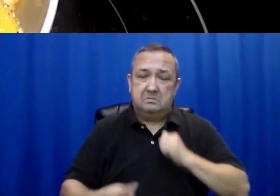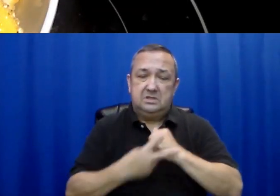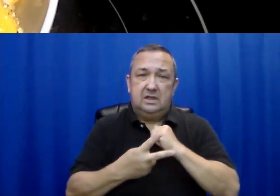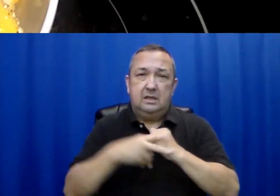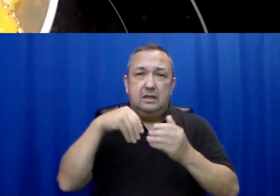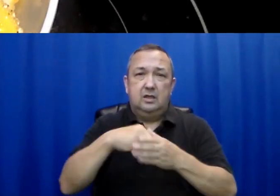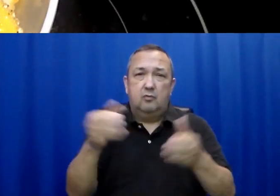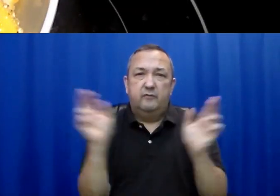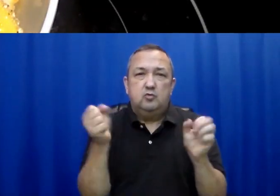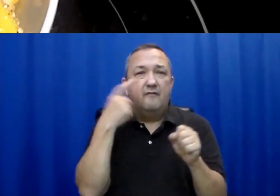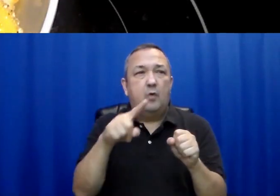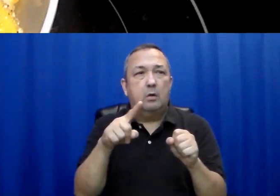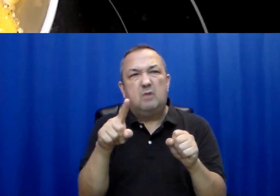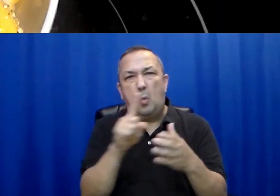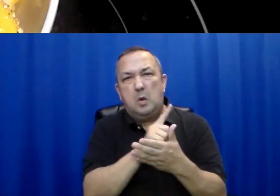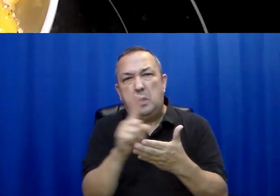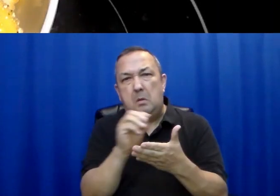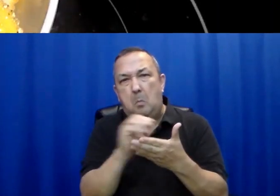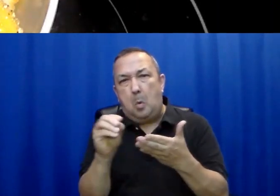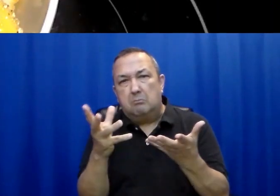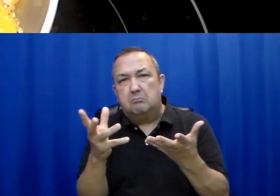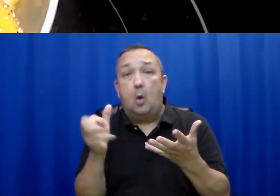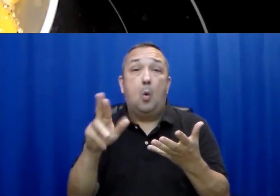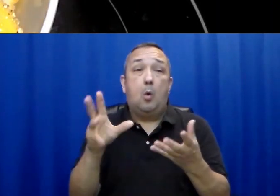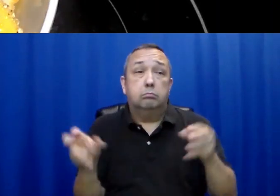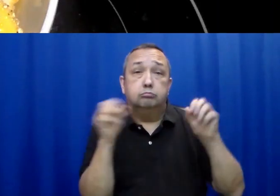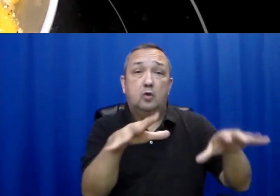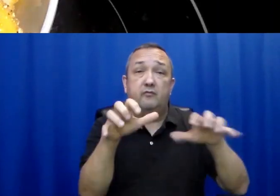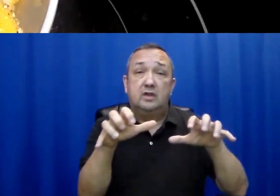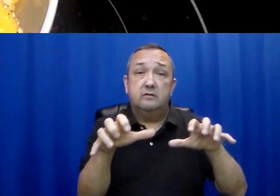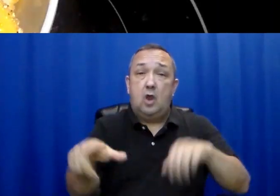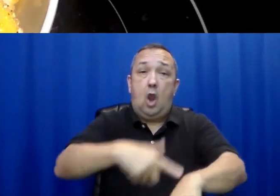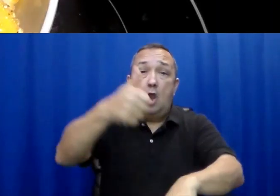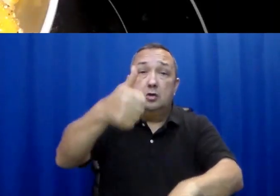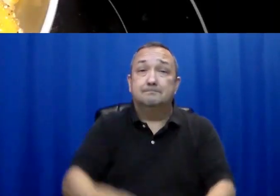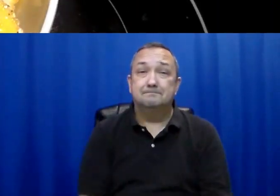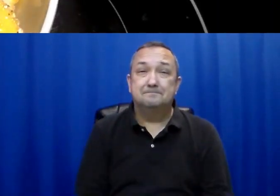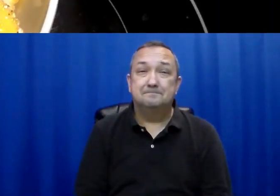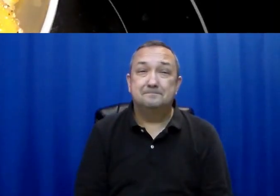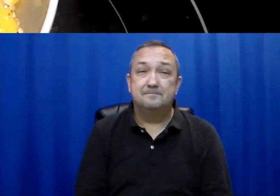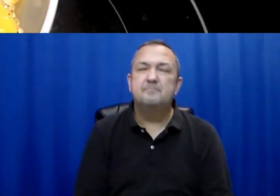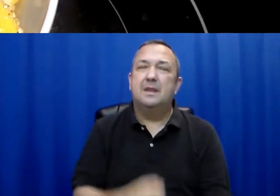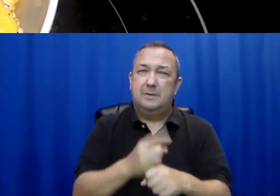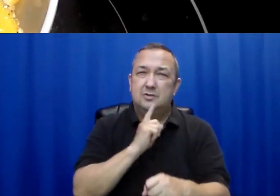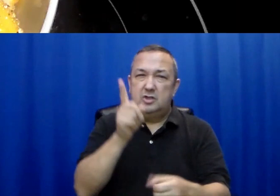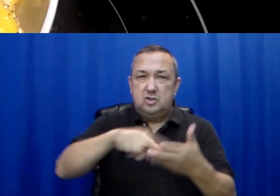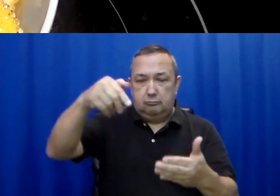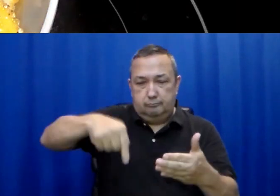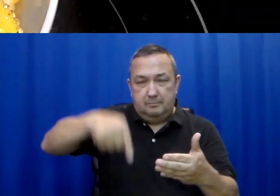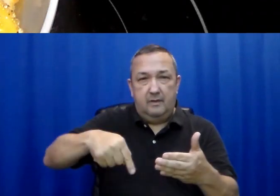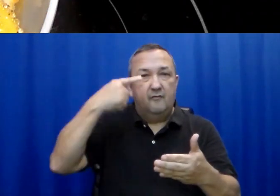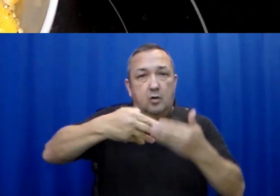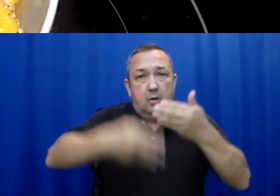nicely in the refrigerator for at least a week or more, or you can put them in the freezer for even longer storage. Be sure to check the description below